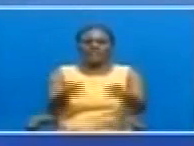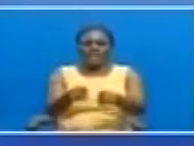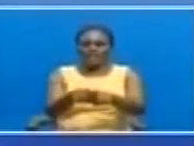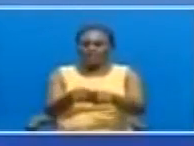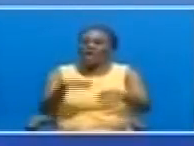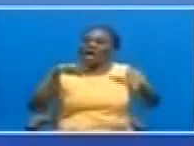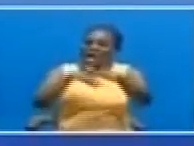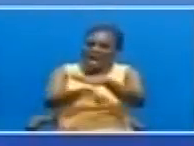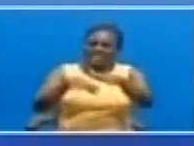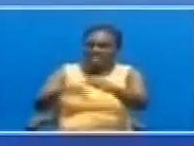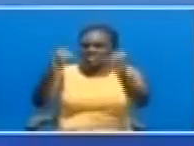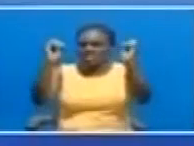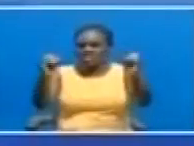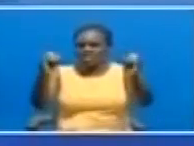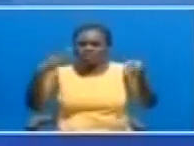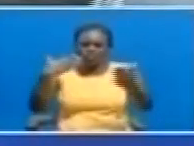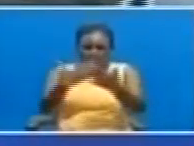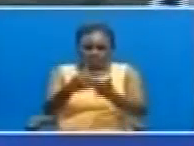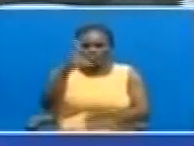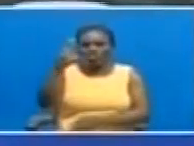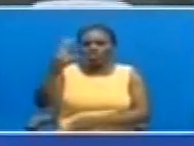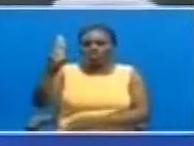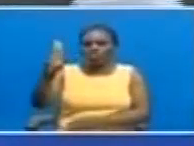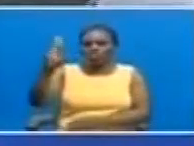no access to the road up to Ruiru.